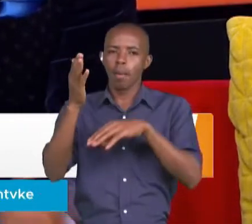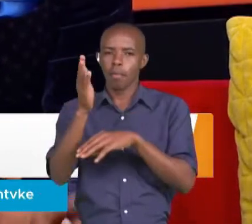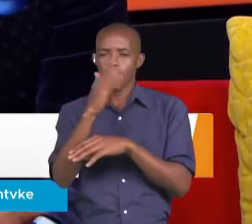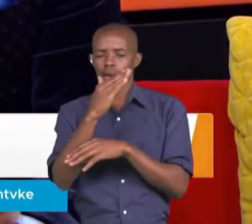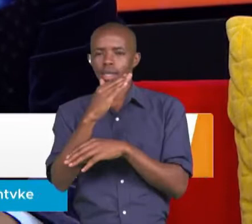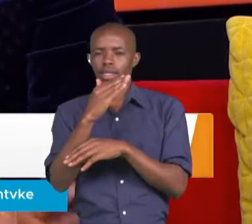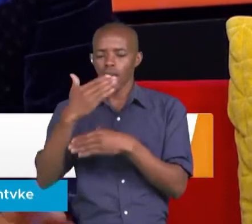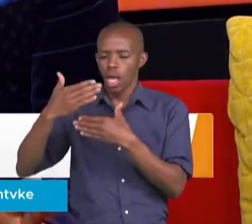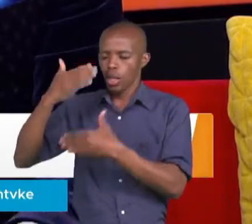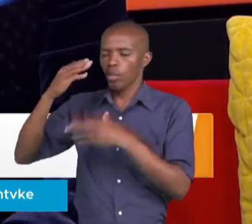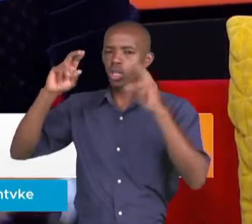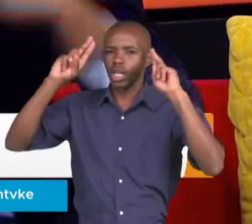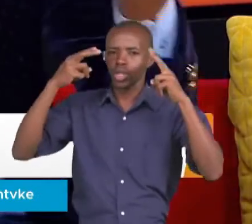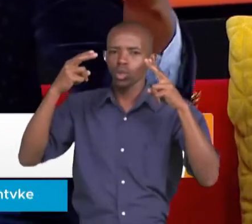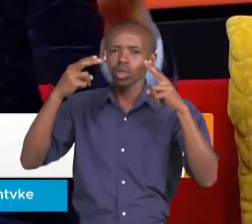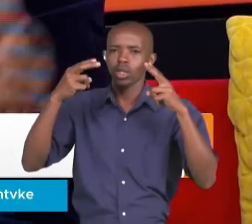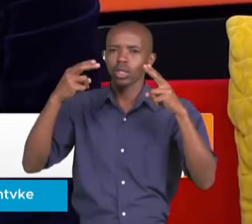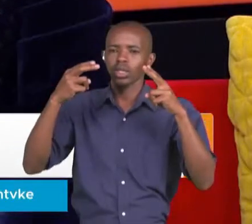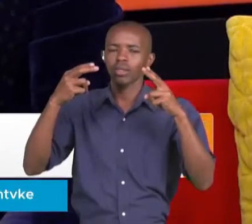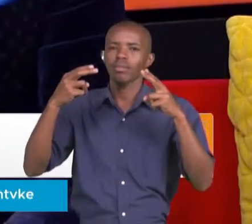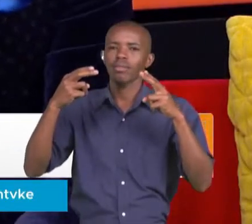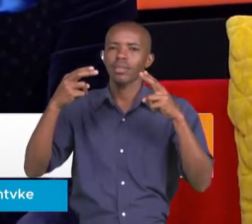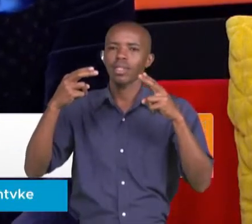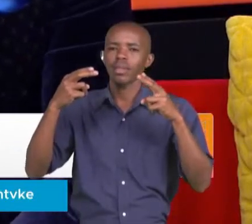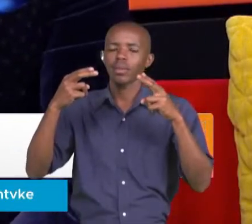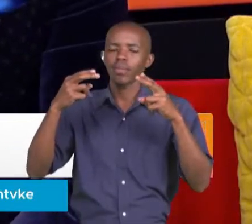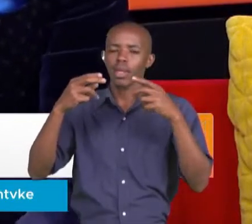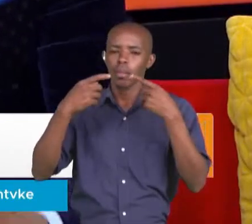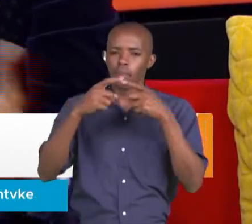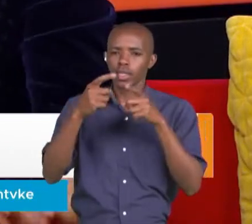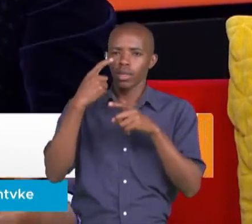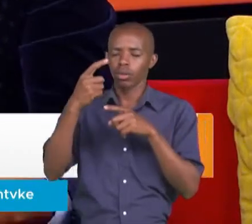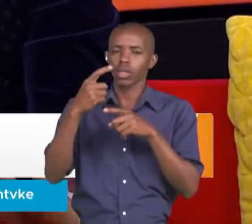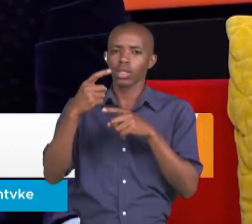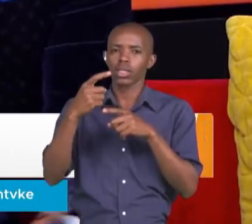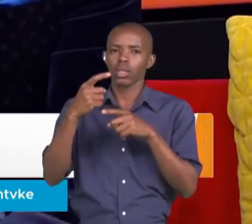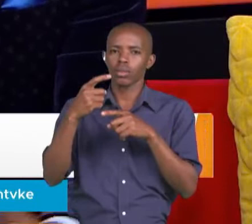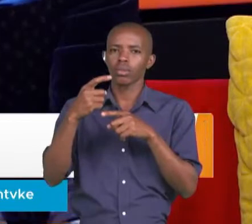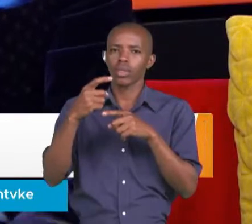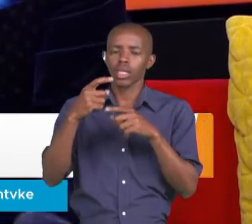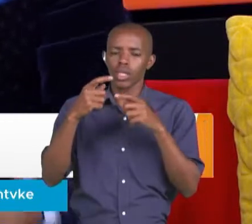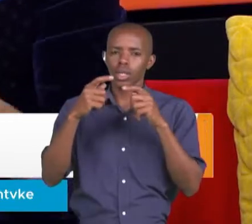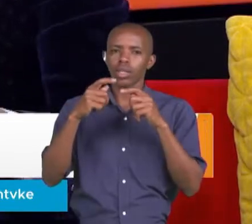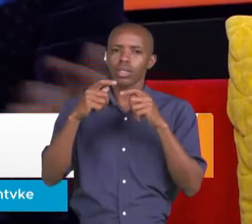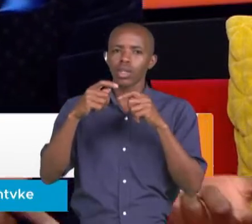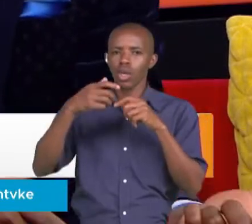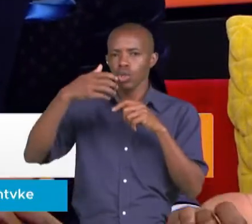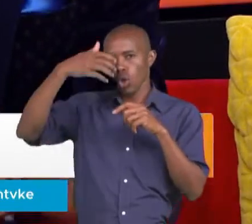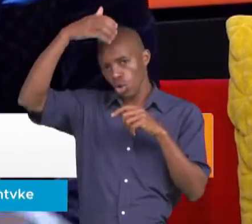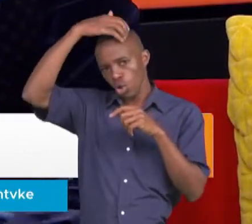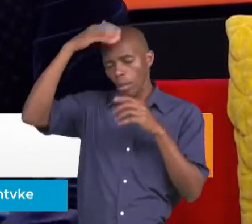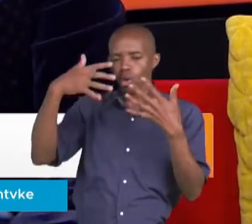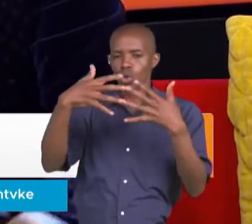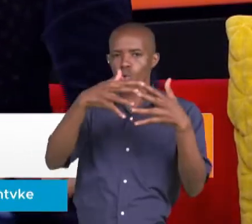The border issues, so many issues since the Castro days. Mm-hmm. But look at this. Obama tried, he failed. Trump came in. Back to square